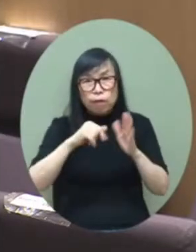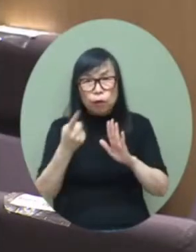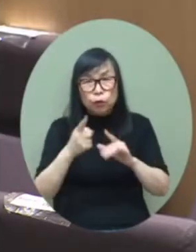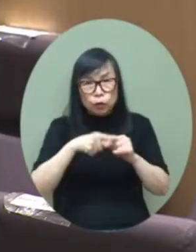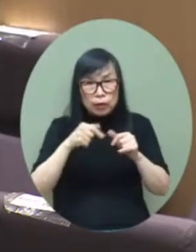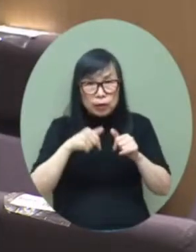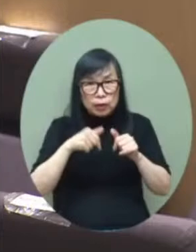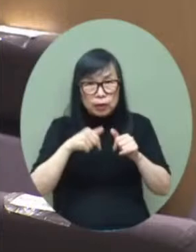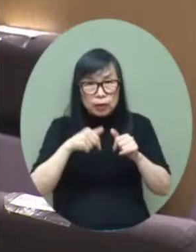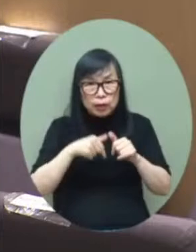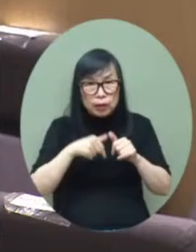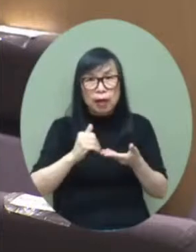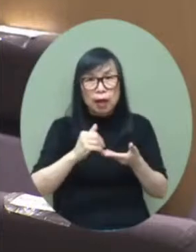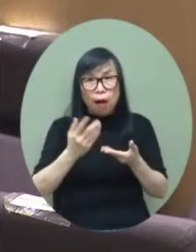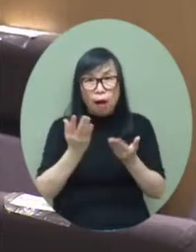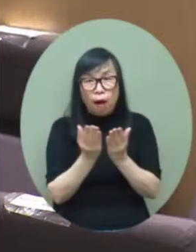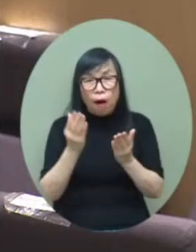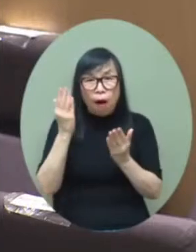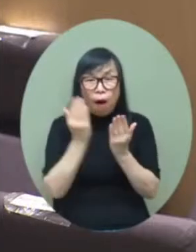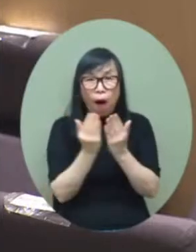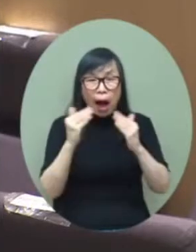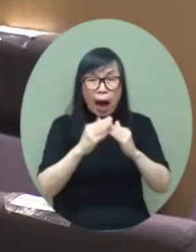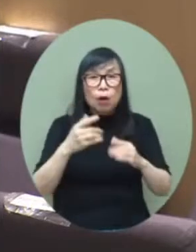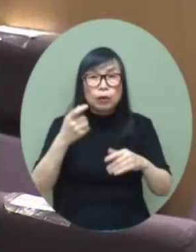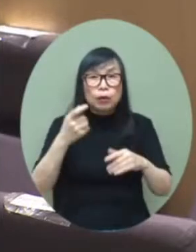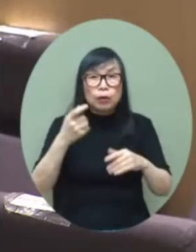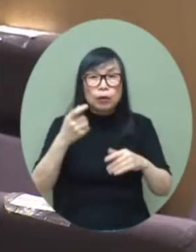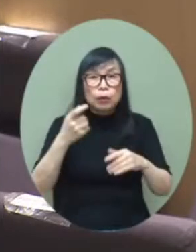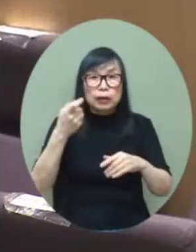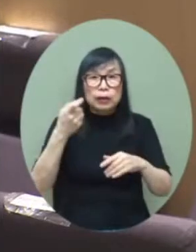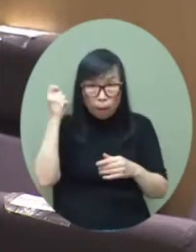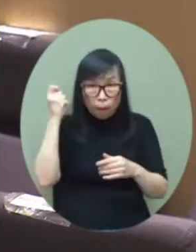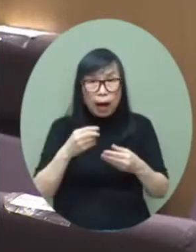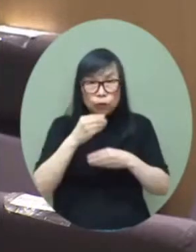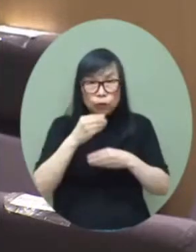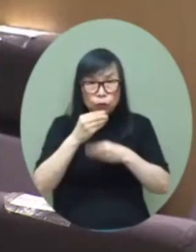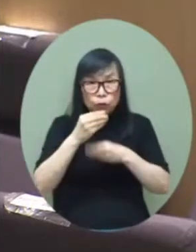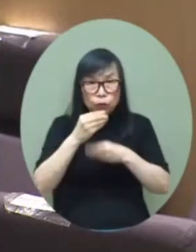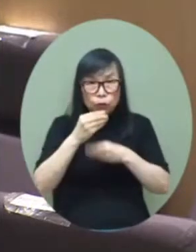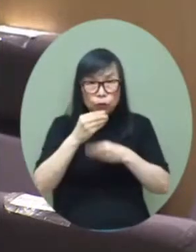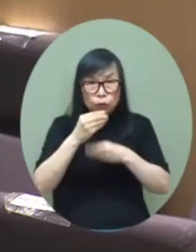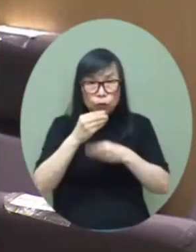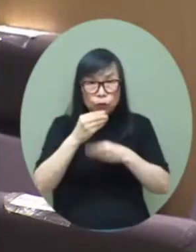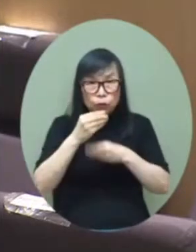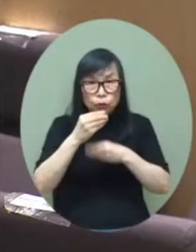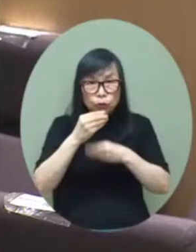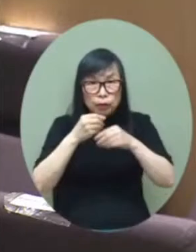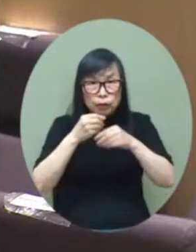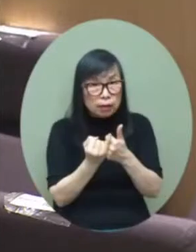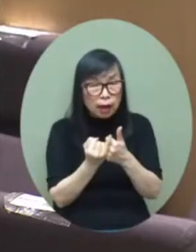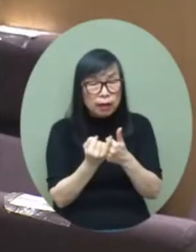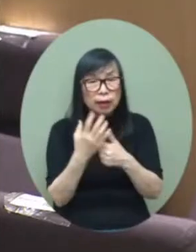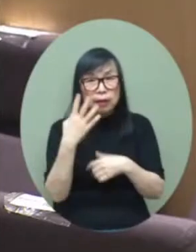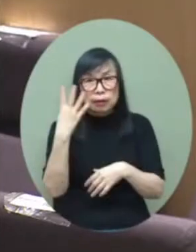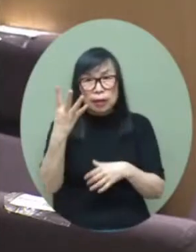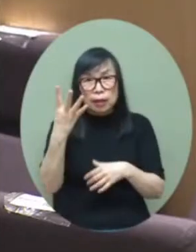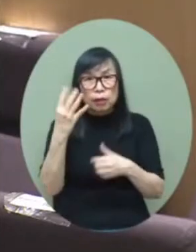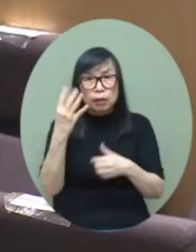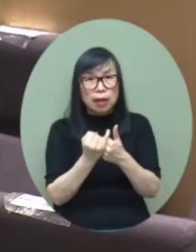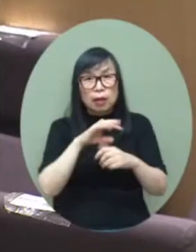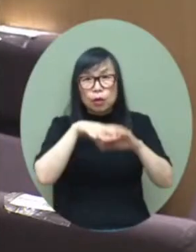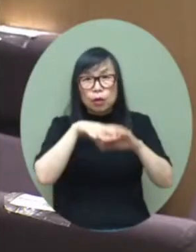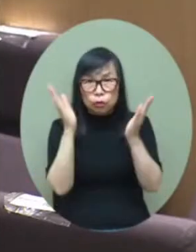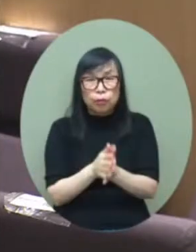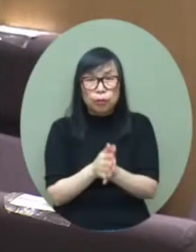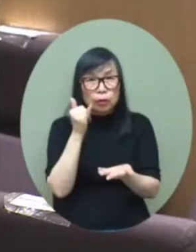the students pass it on to the nanny or the driver or the other way around? Now, for these